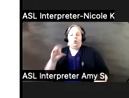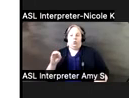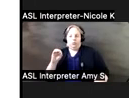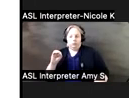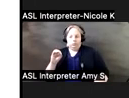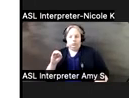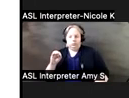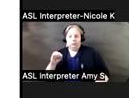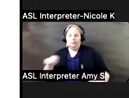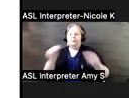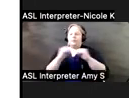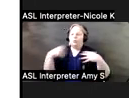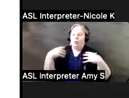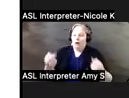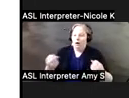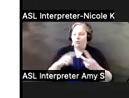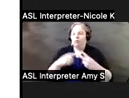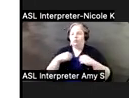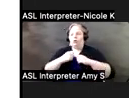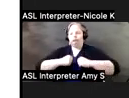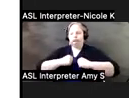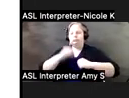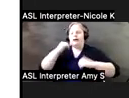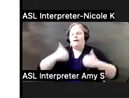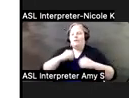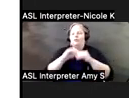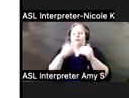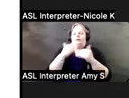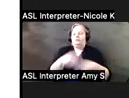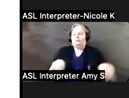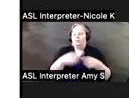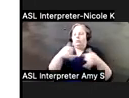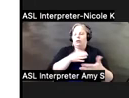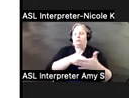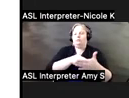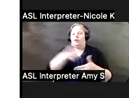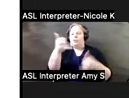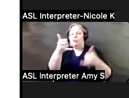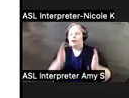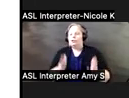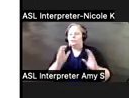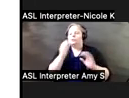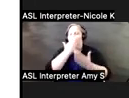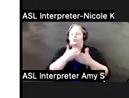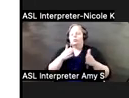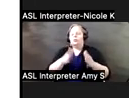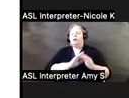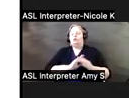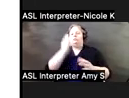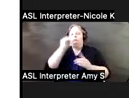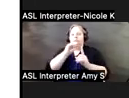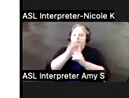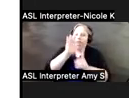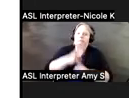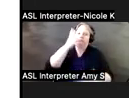more health and a lot more strength. So it's a lot easier for them to play against other players. So it's a really good way to introduce them to first-person shooter